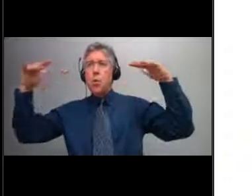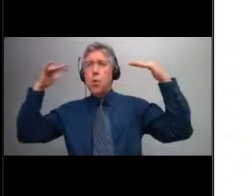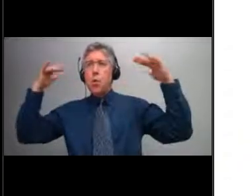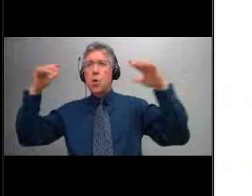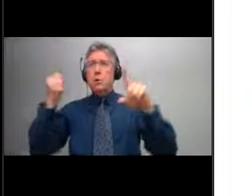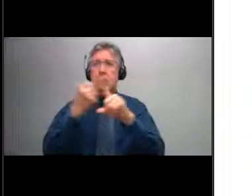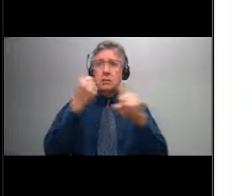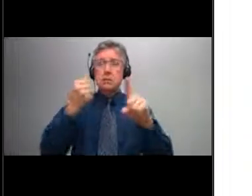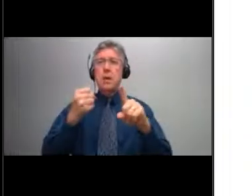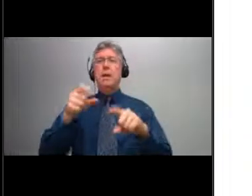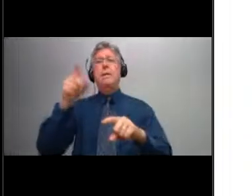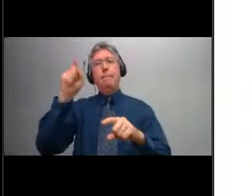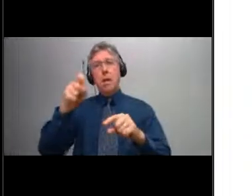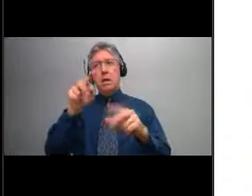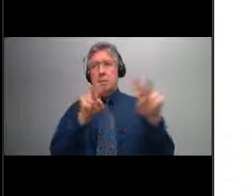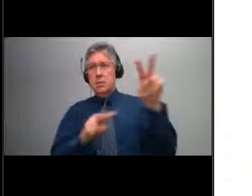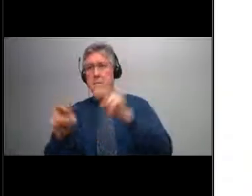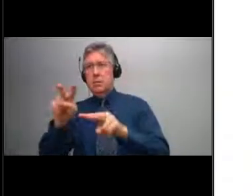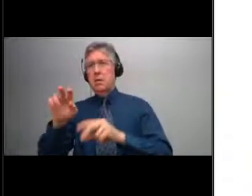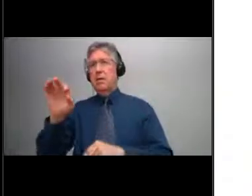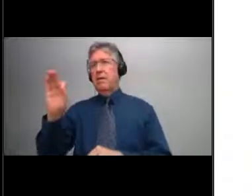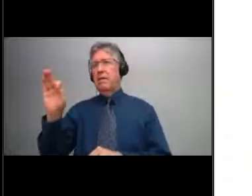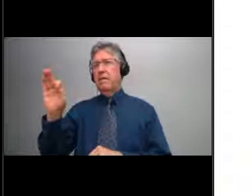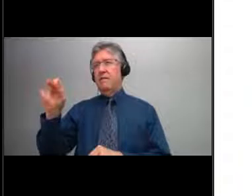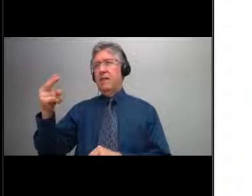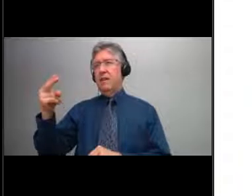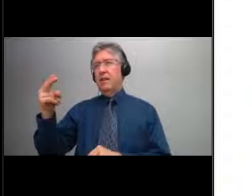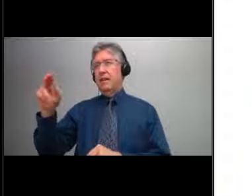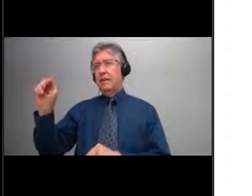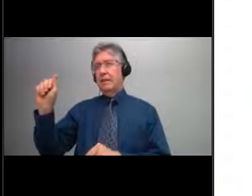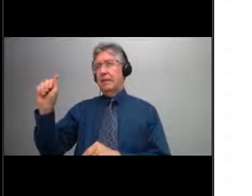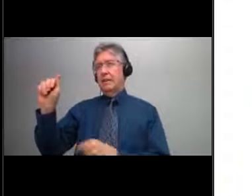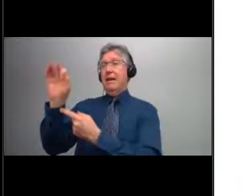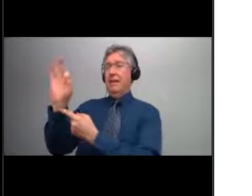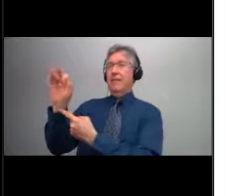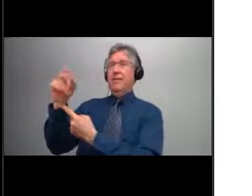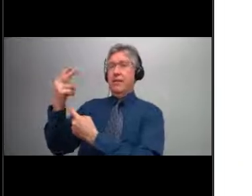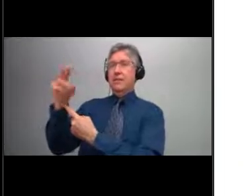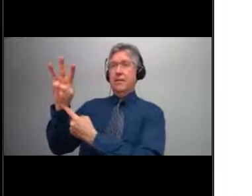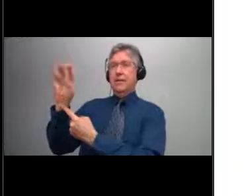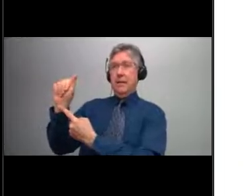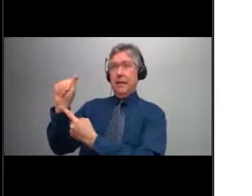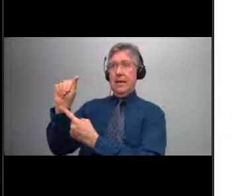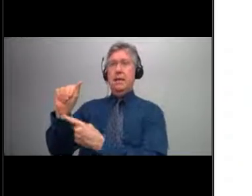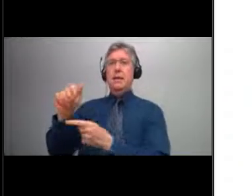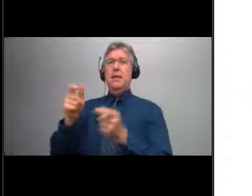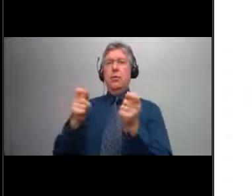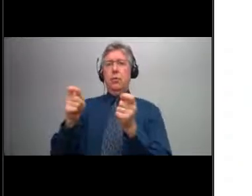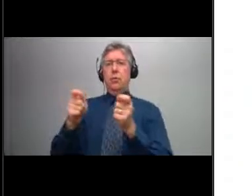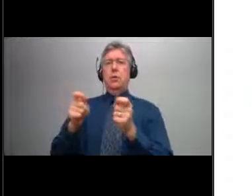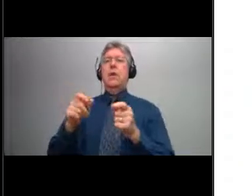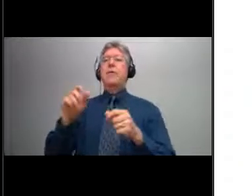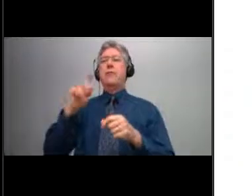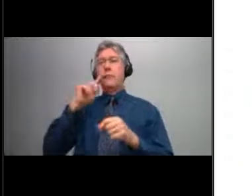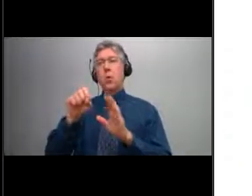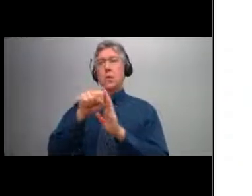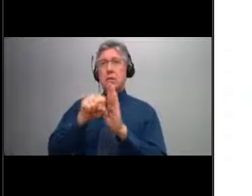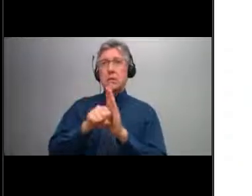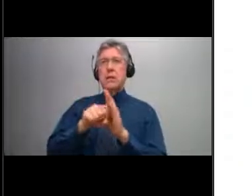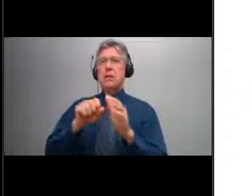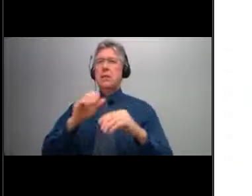is required by federal highways procedures for abatement of highway and construction noise. The state noise abatement